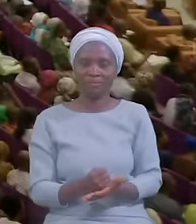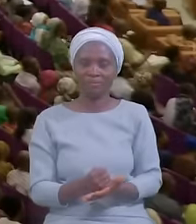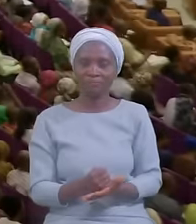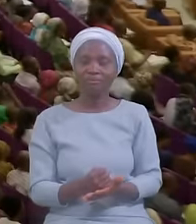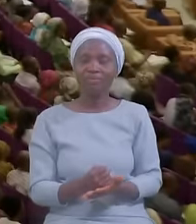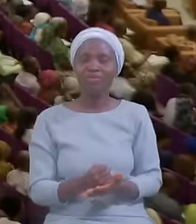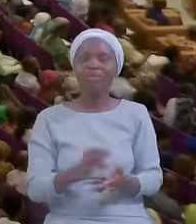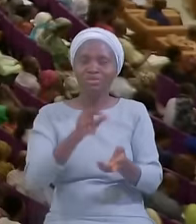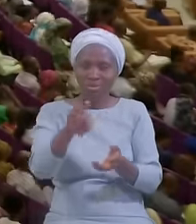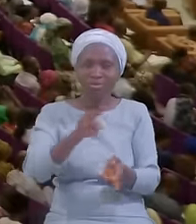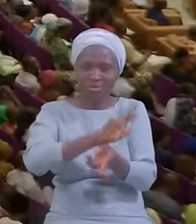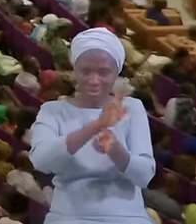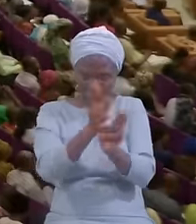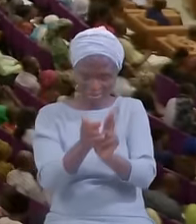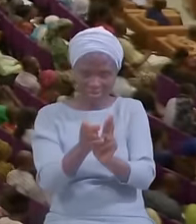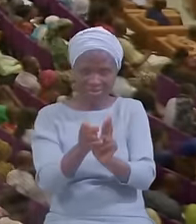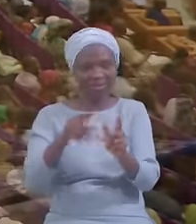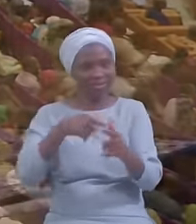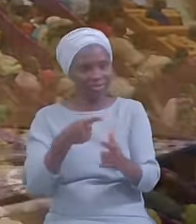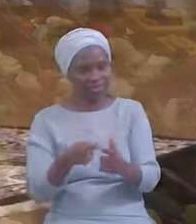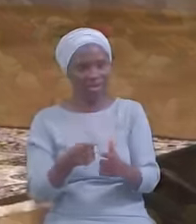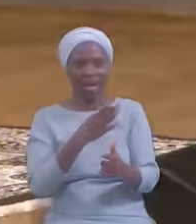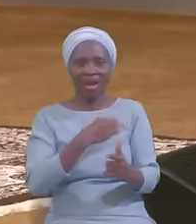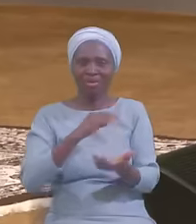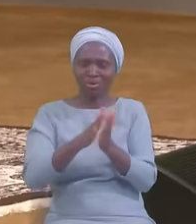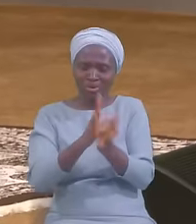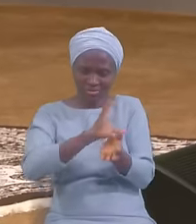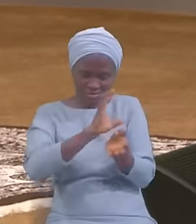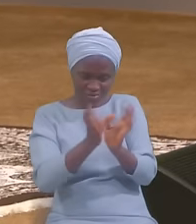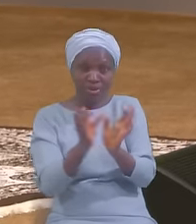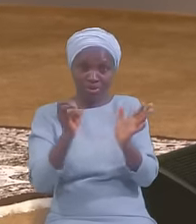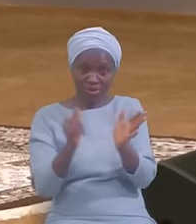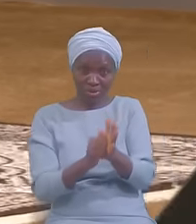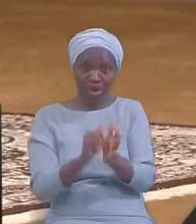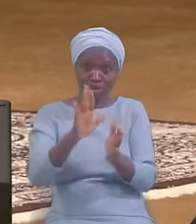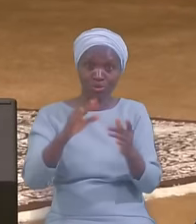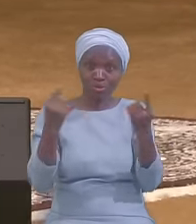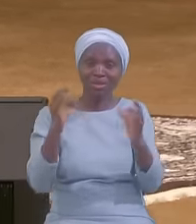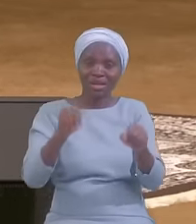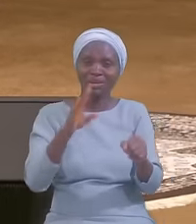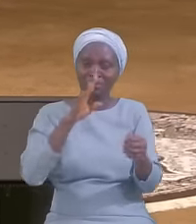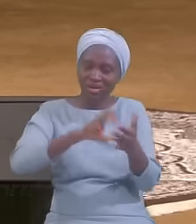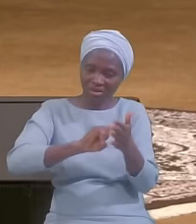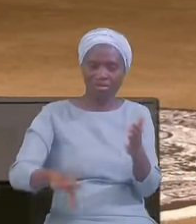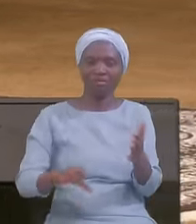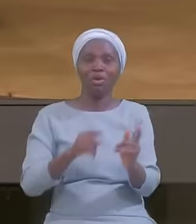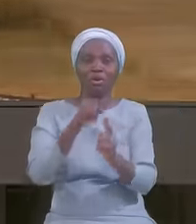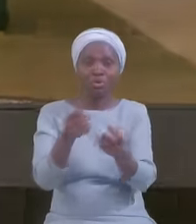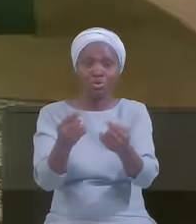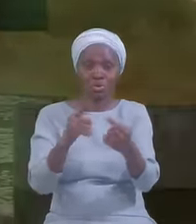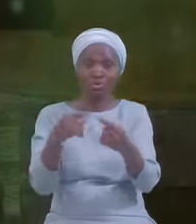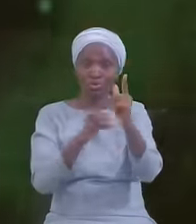ye therefore and be converted, that your sins may be blotted out. When you come to the Lord, he blots